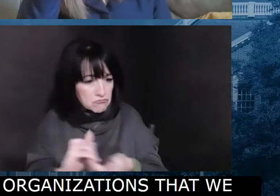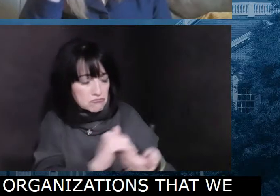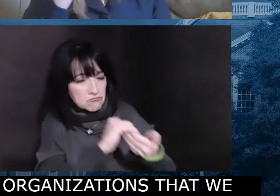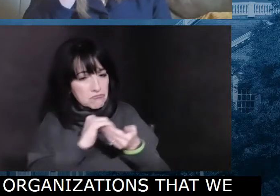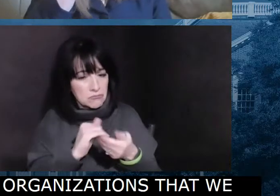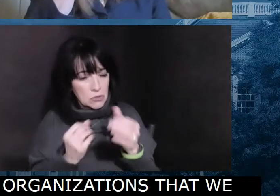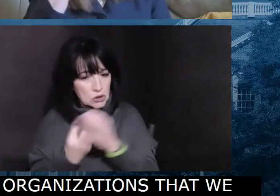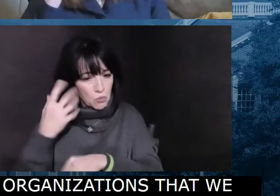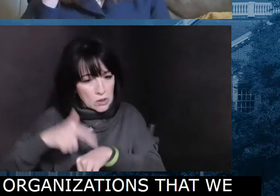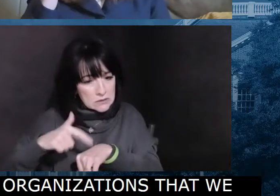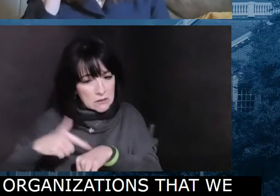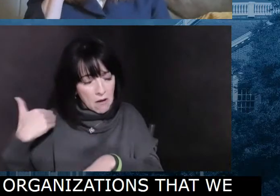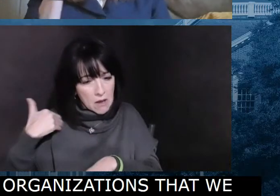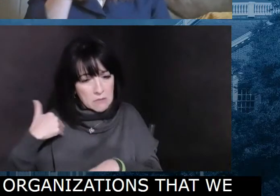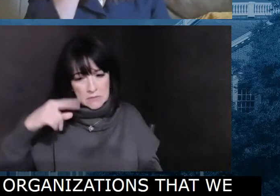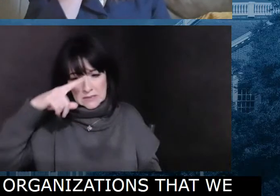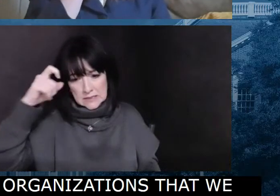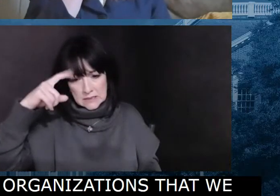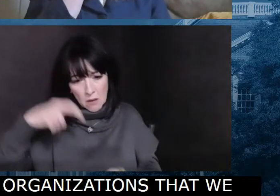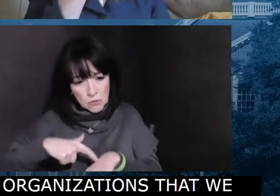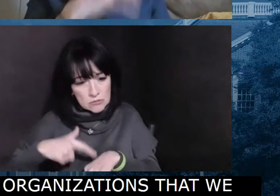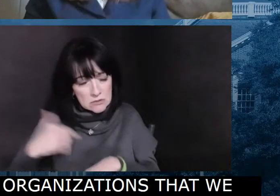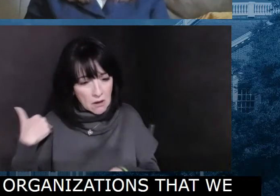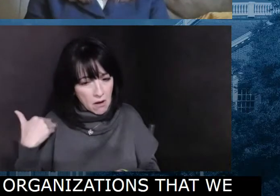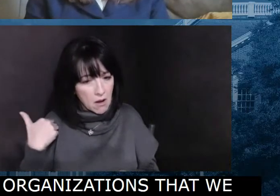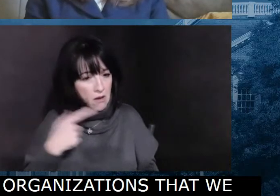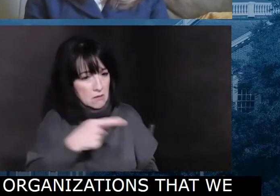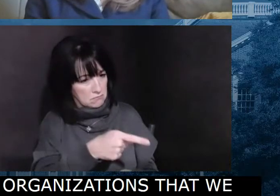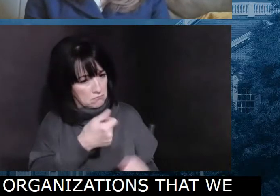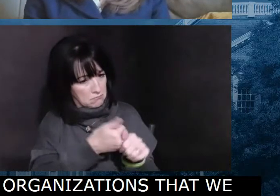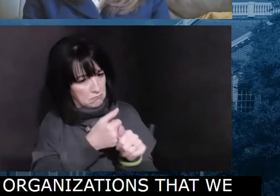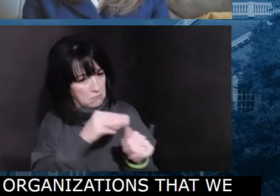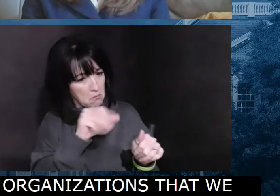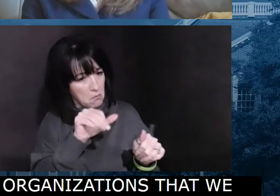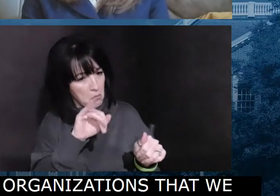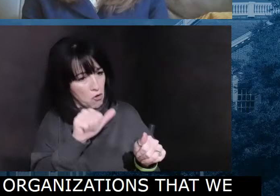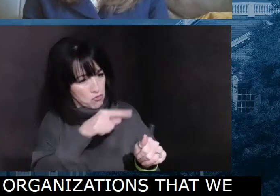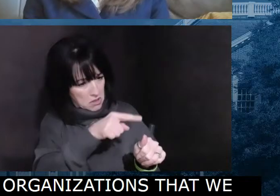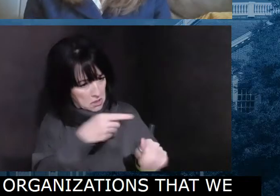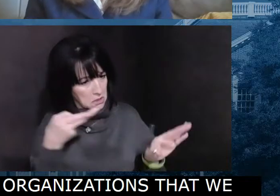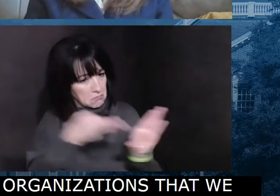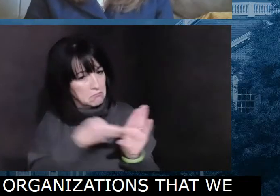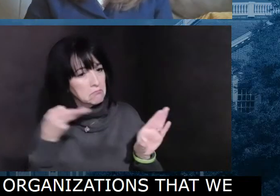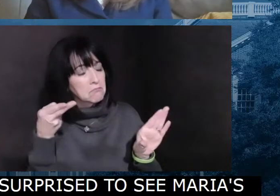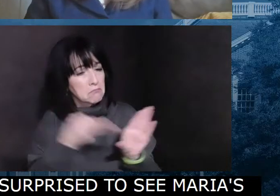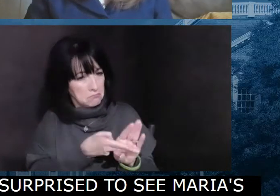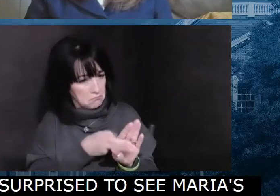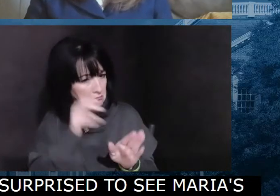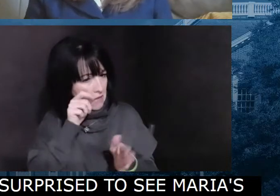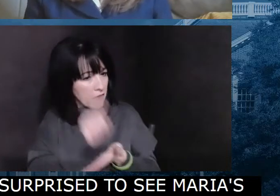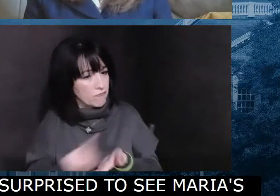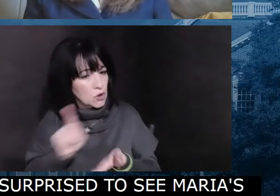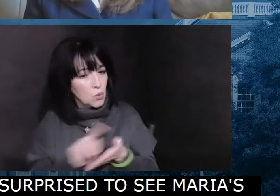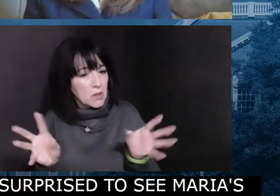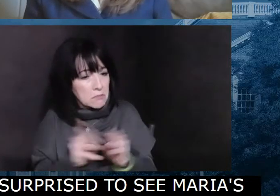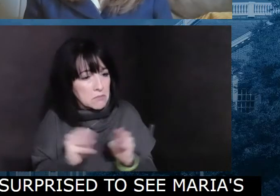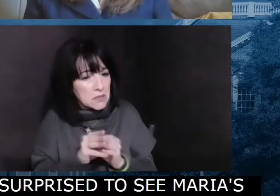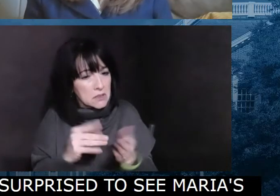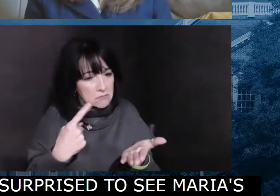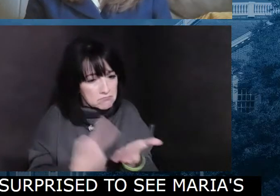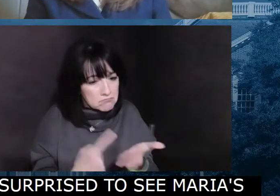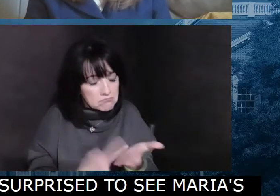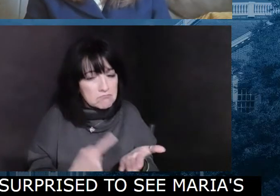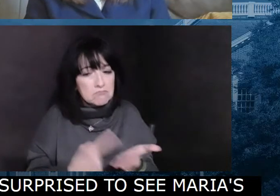on testing. Maria is a regular participant in our weekly calls that talk about just